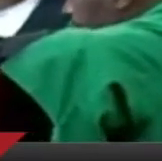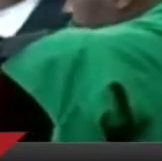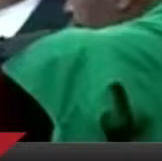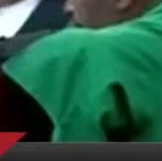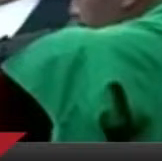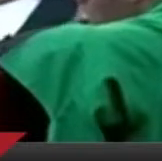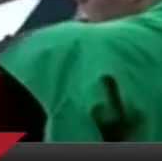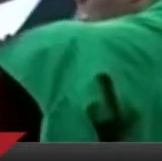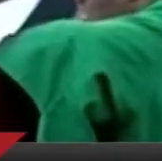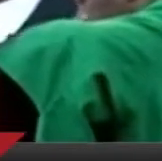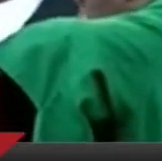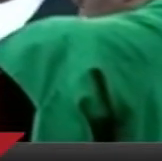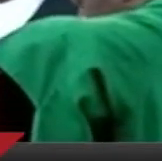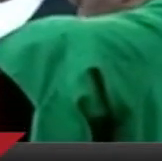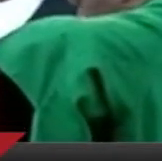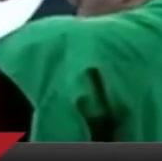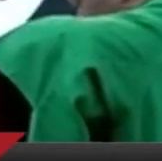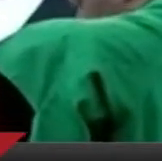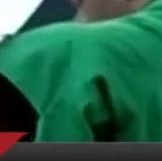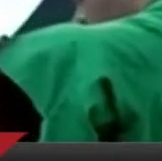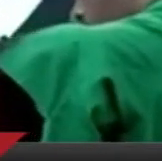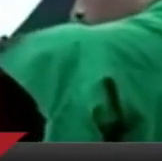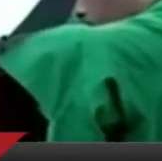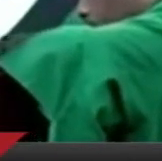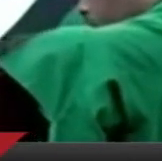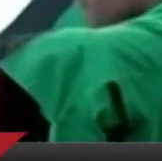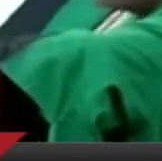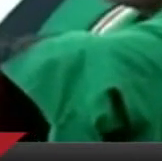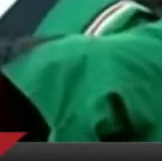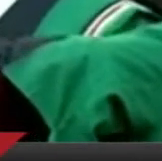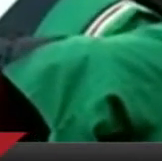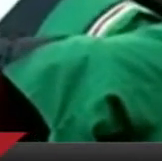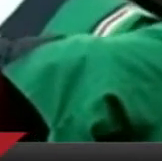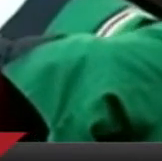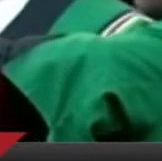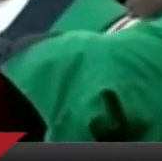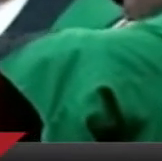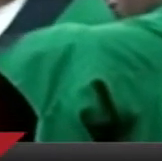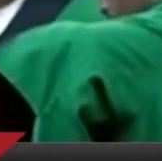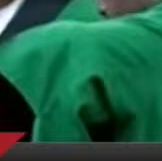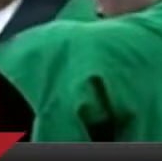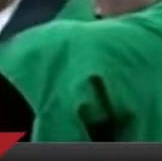Not present. Aldai, Kitani Marian Jebet.